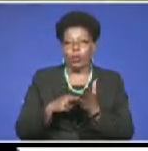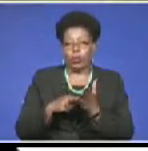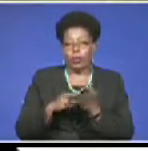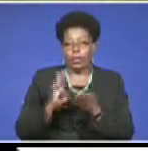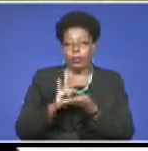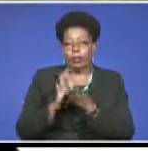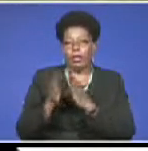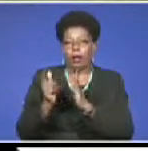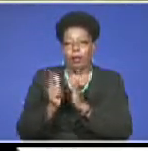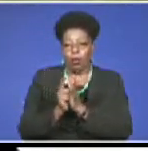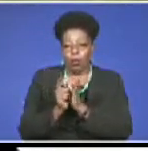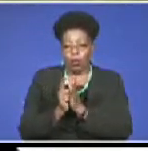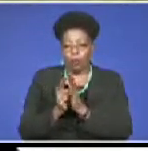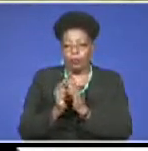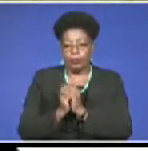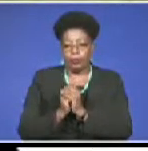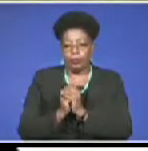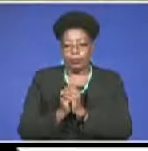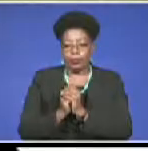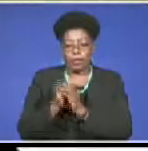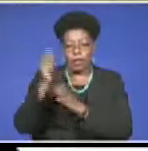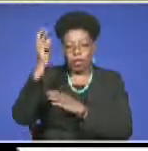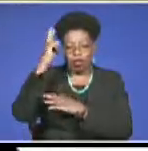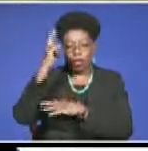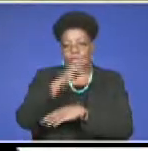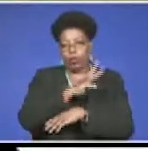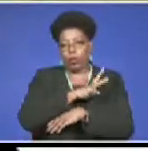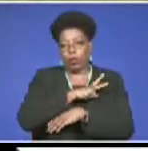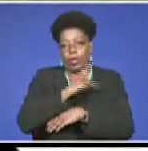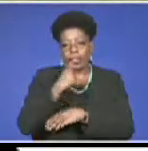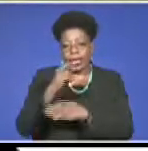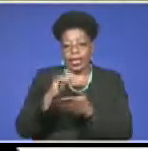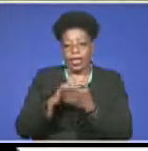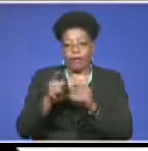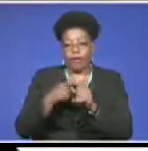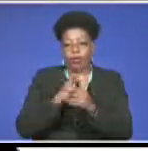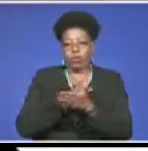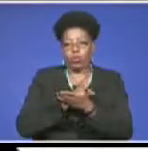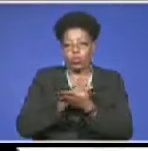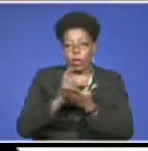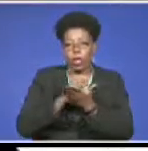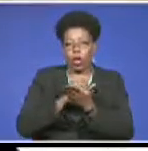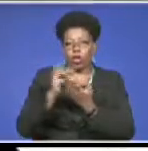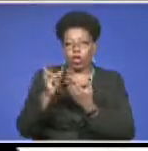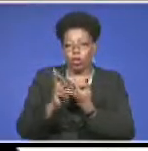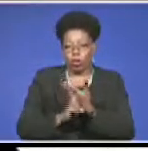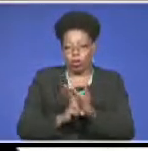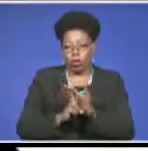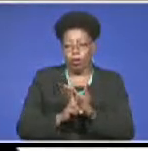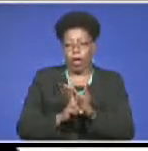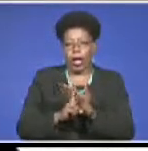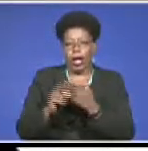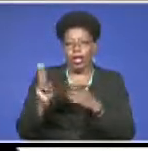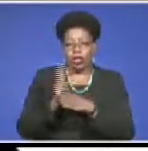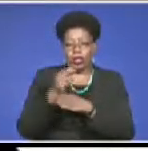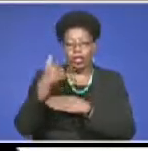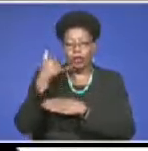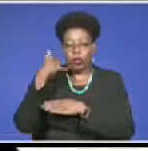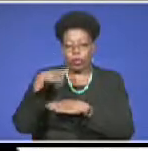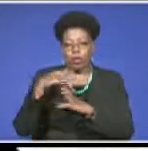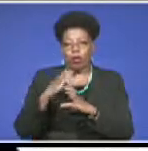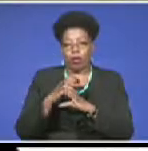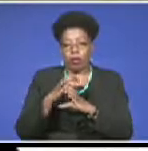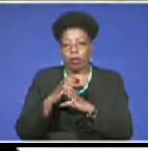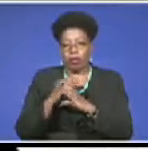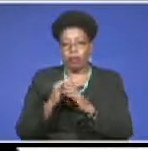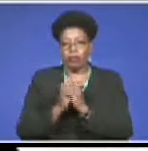the timeline at the first week in October. The amendments will now govern the use of electronic devices in vehicles by